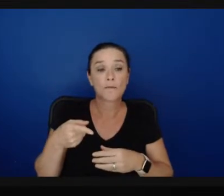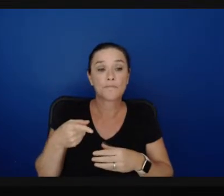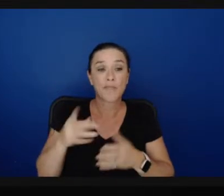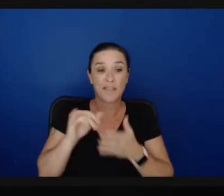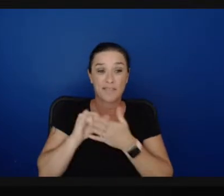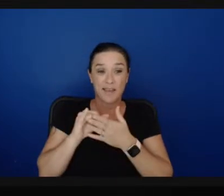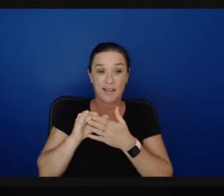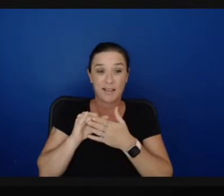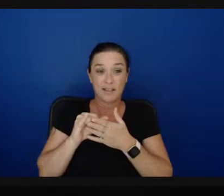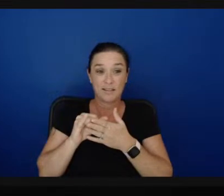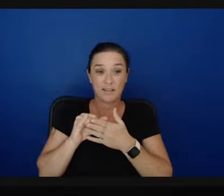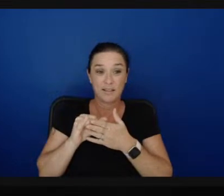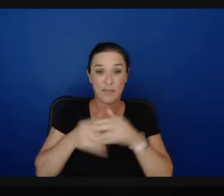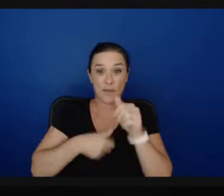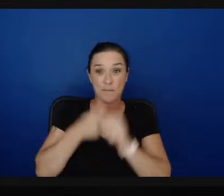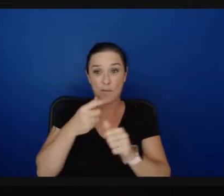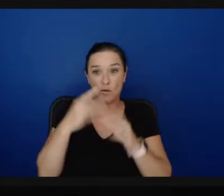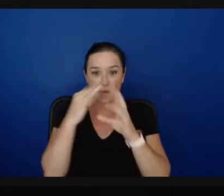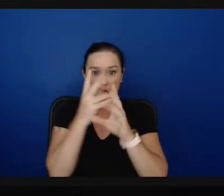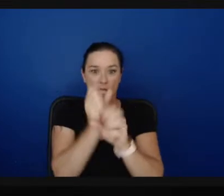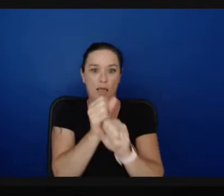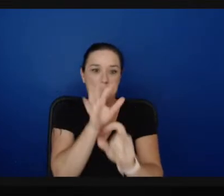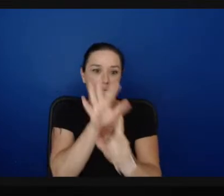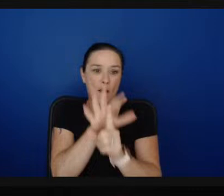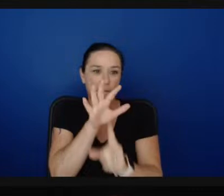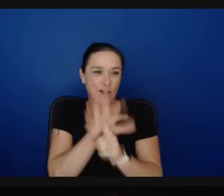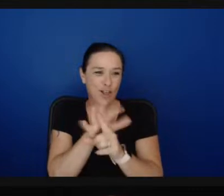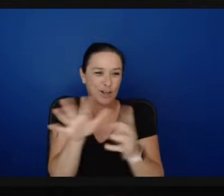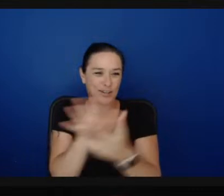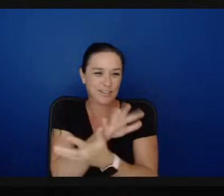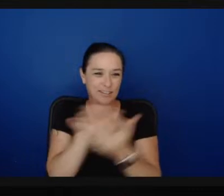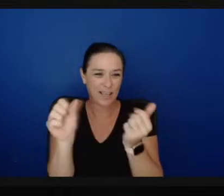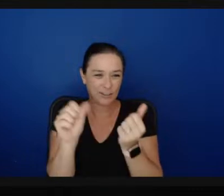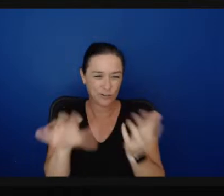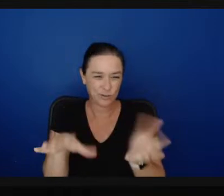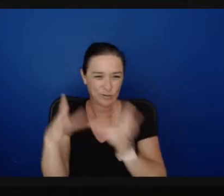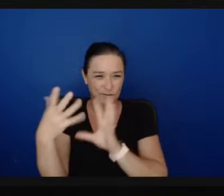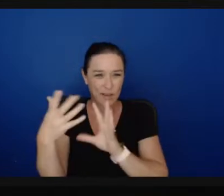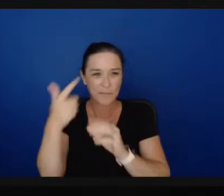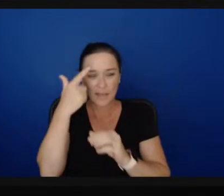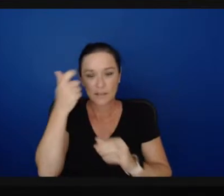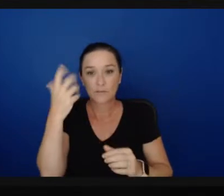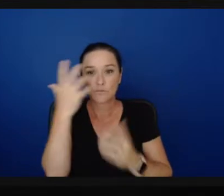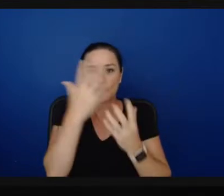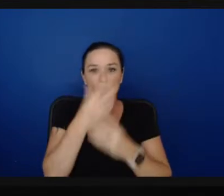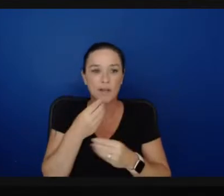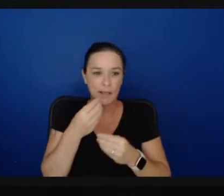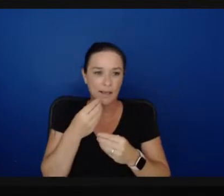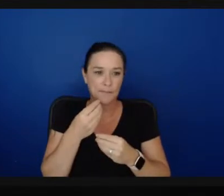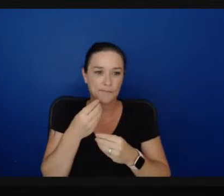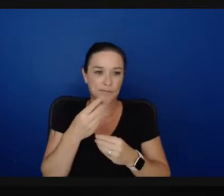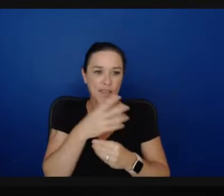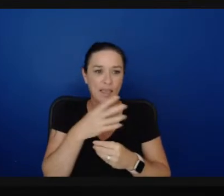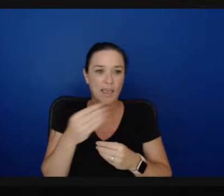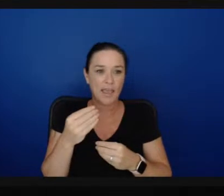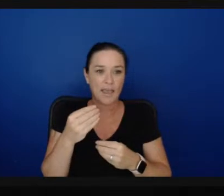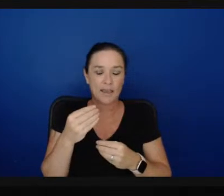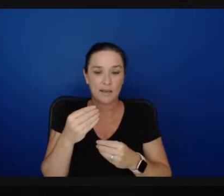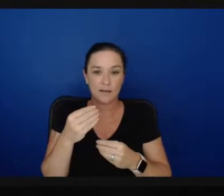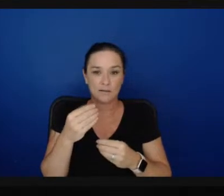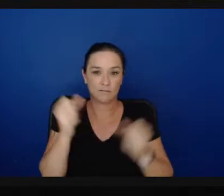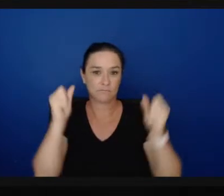most attractive, popular disaster because it's pretty and very striking,